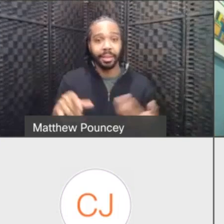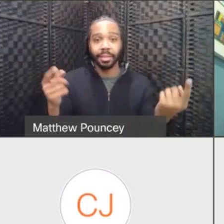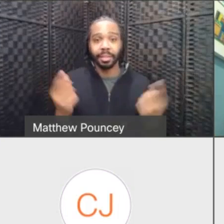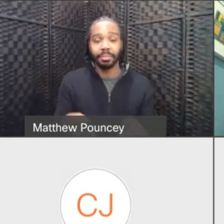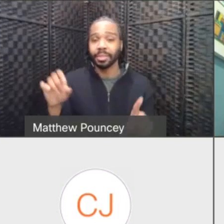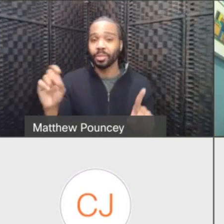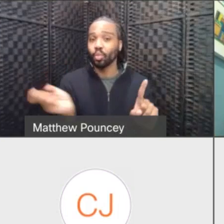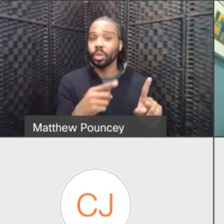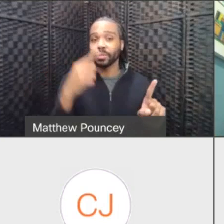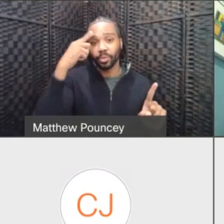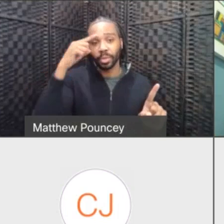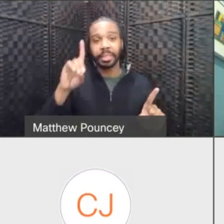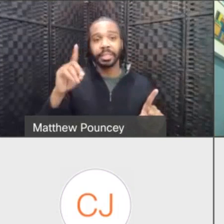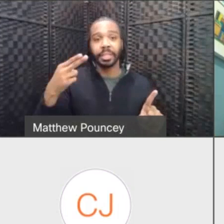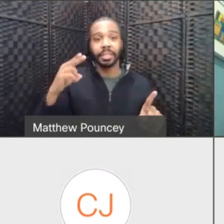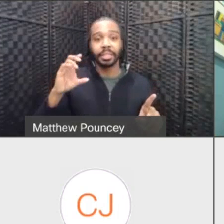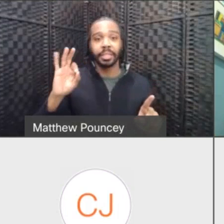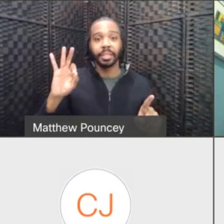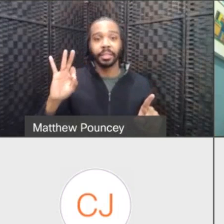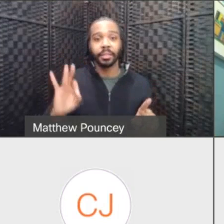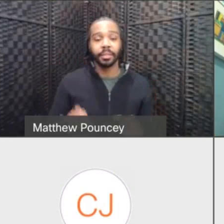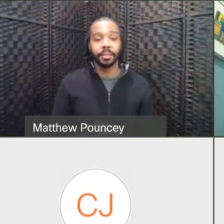DHCF question.